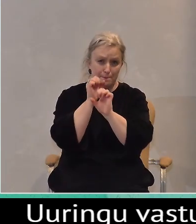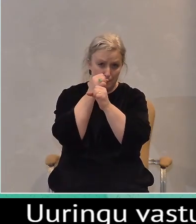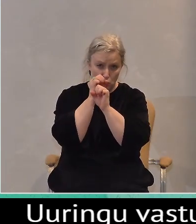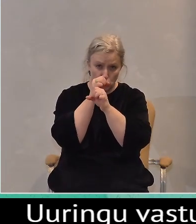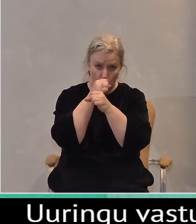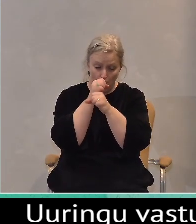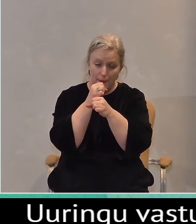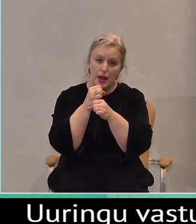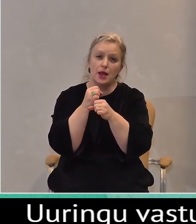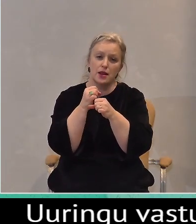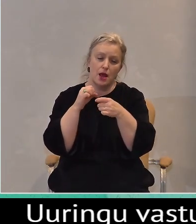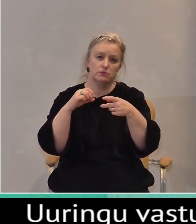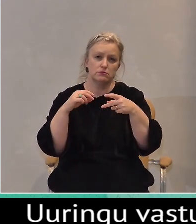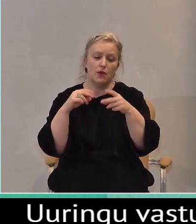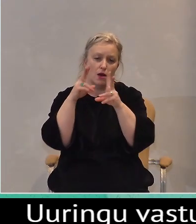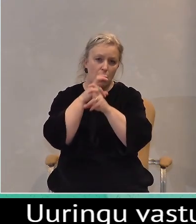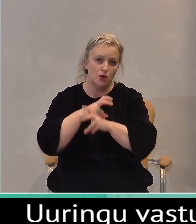conducted.